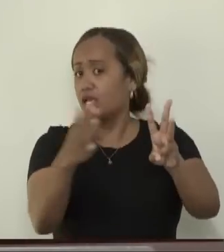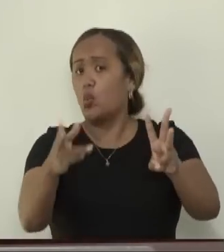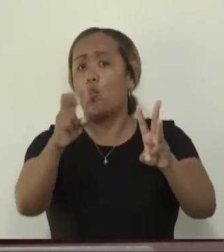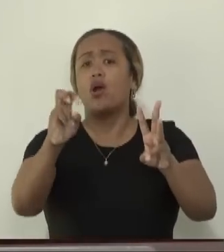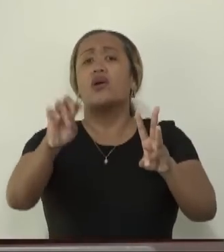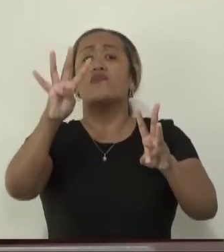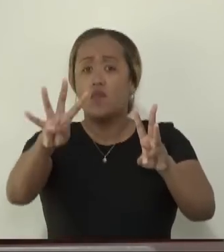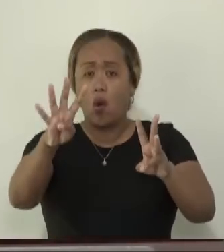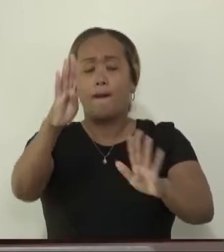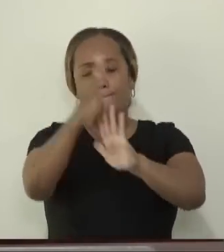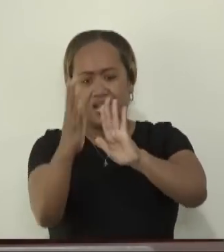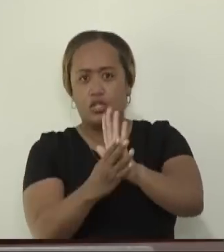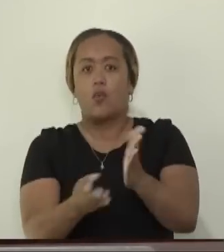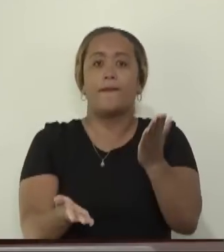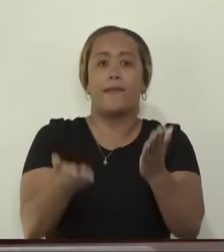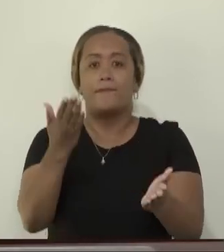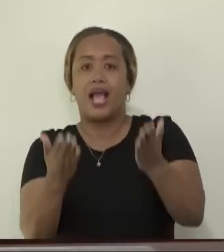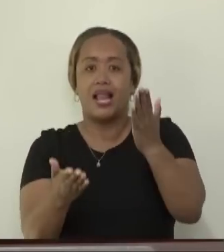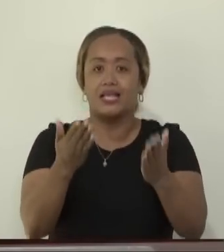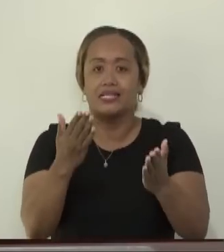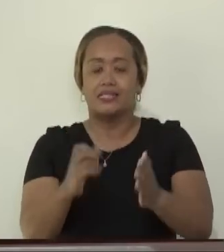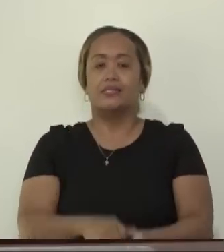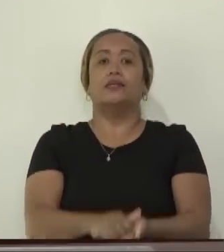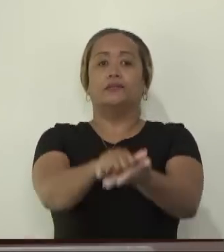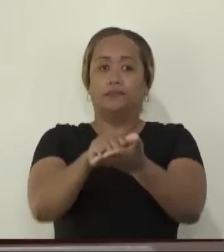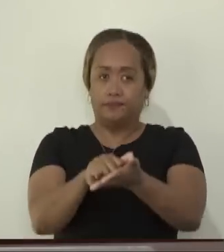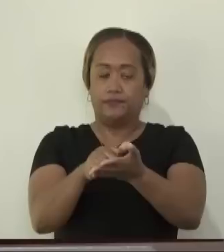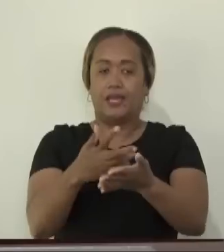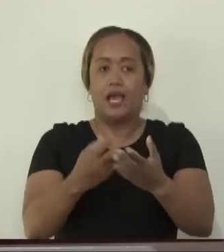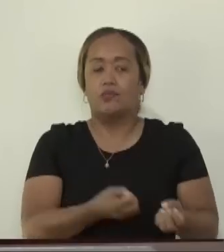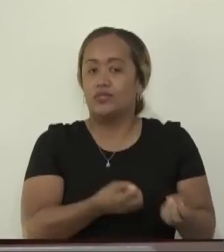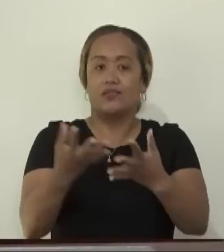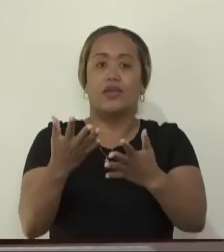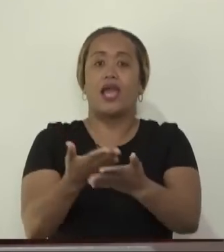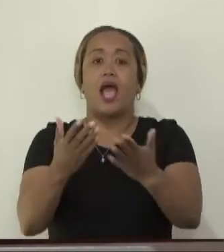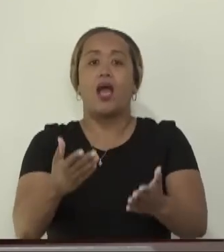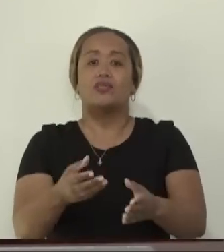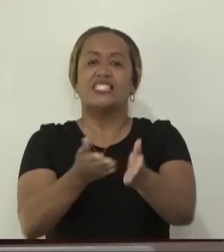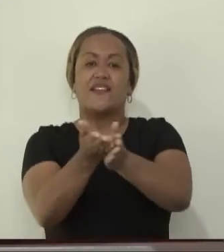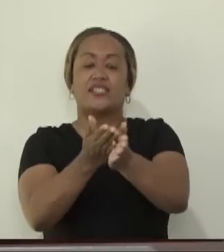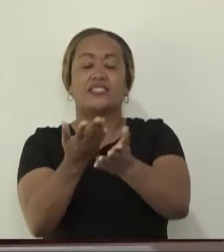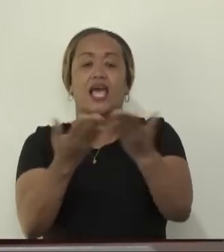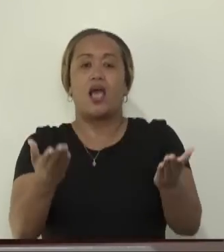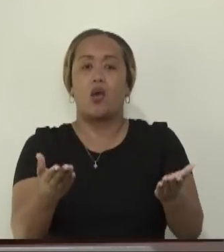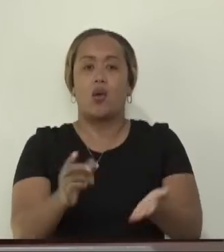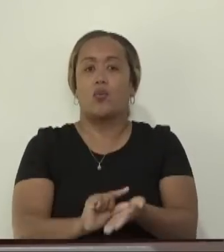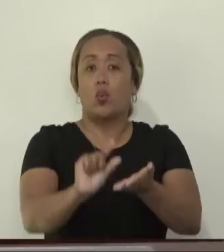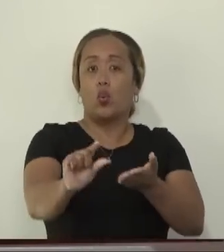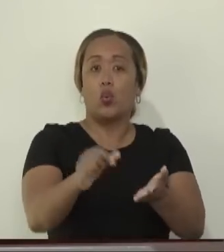budget will be balanced and restrained while still delivering core services, investing in